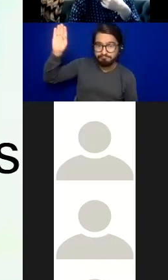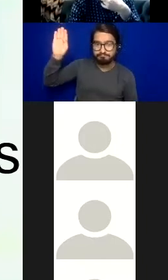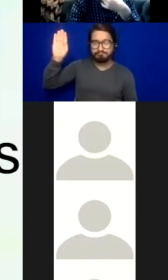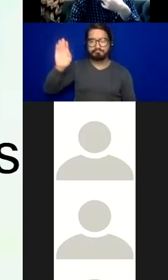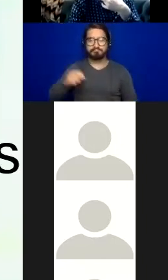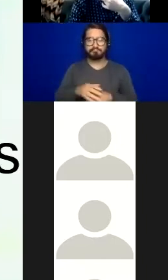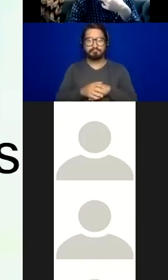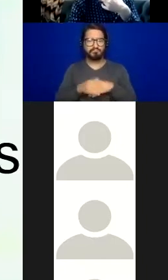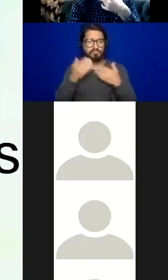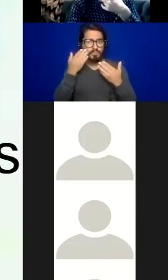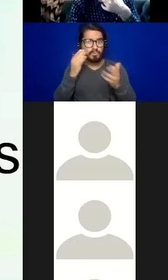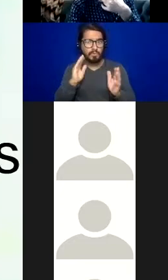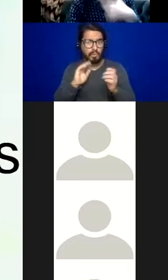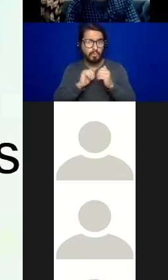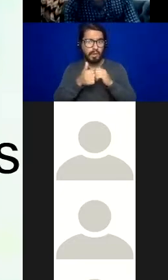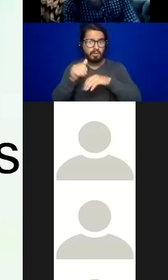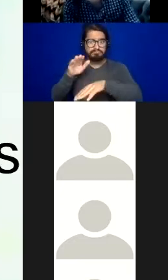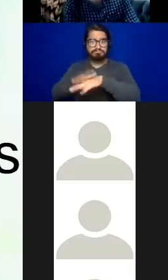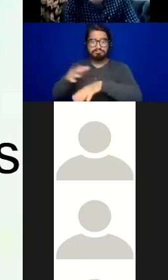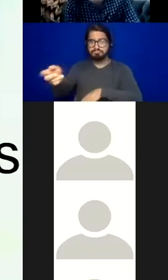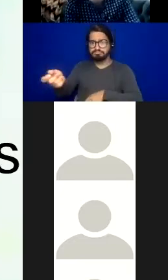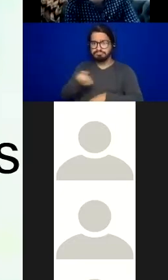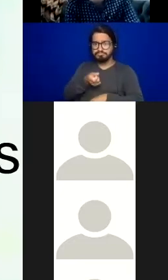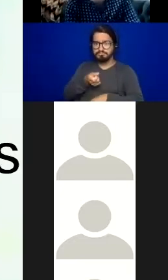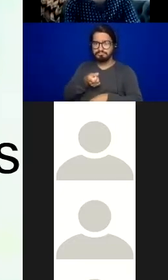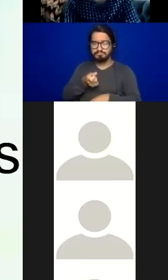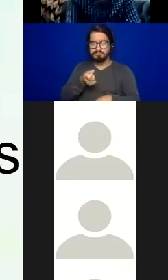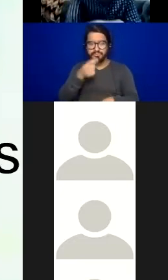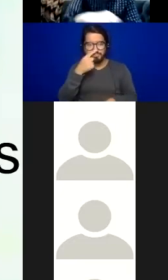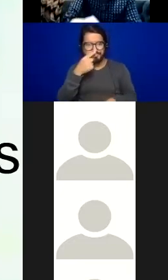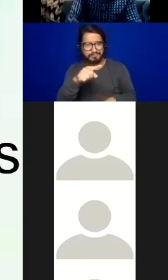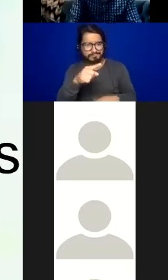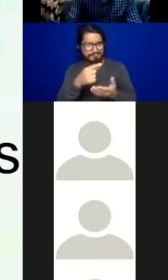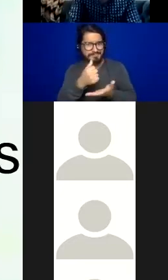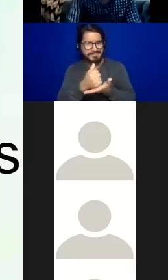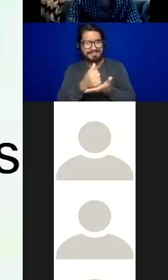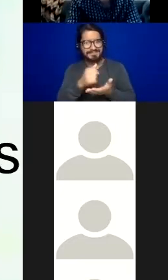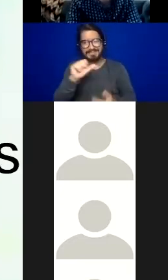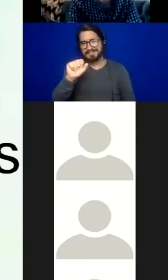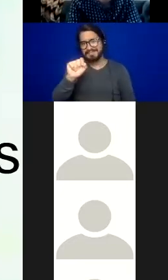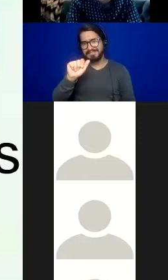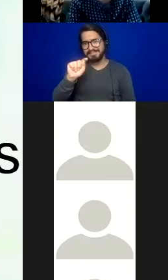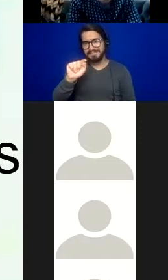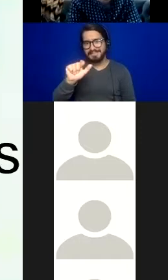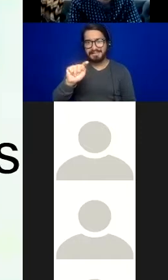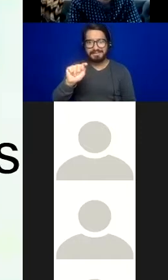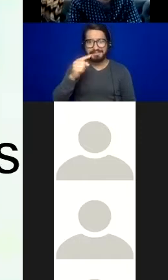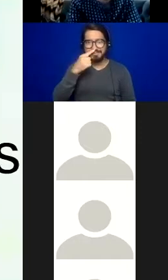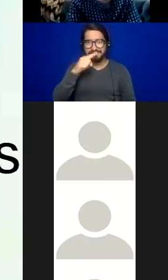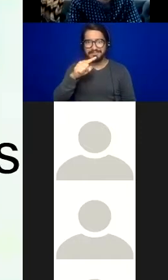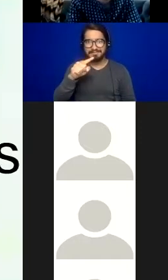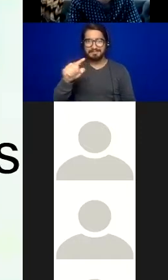I don't know how to call on phone. Scott, can you assist, please? Let's see. Yes, I